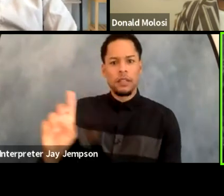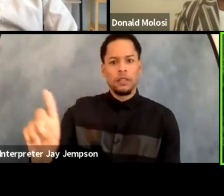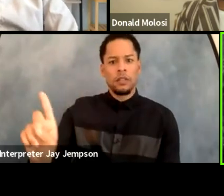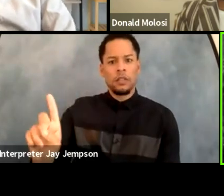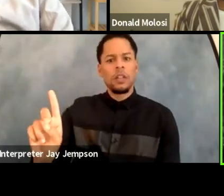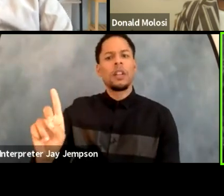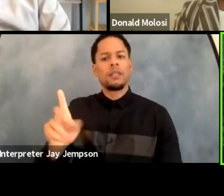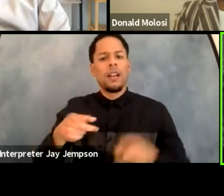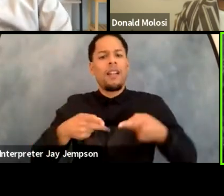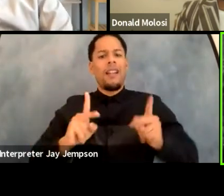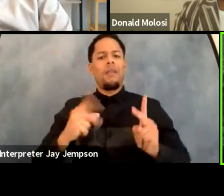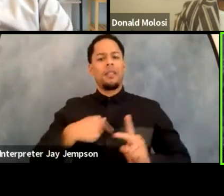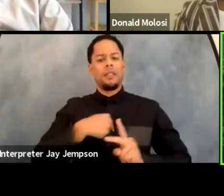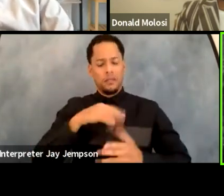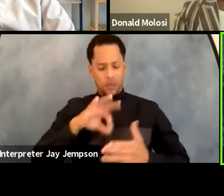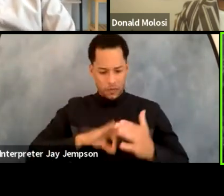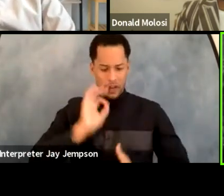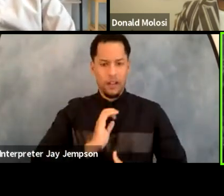example,